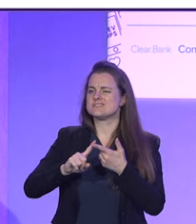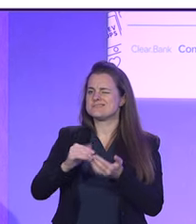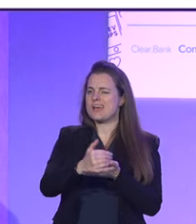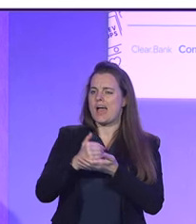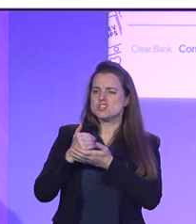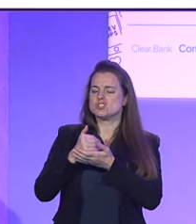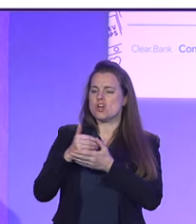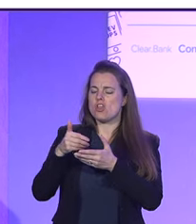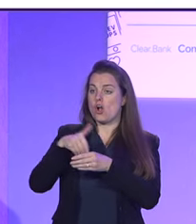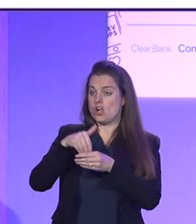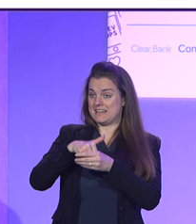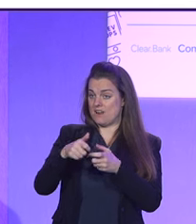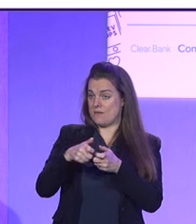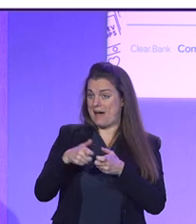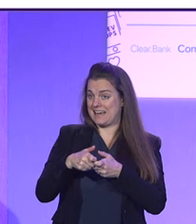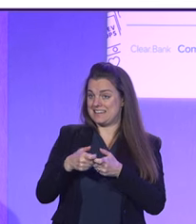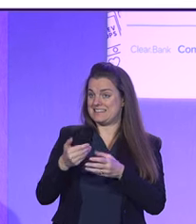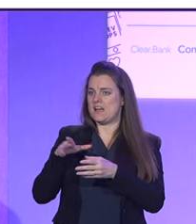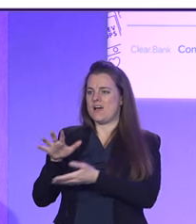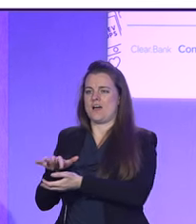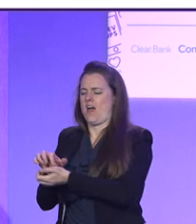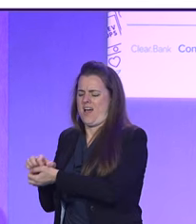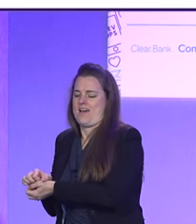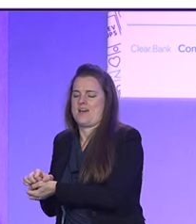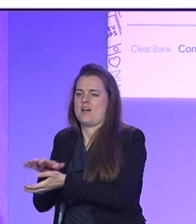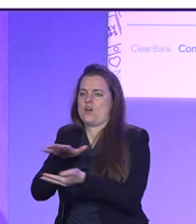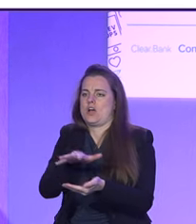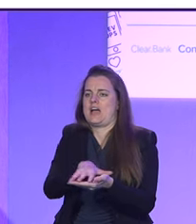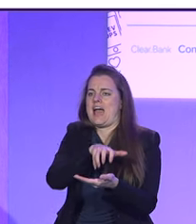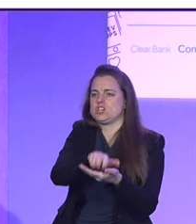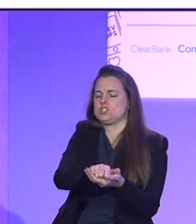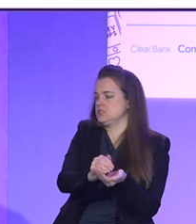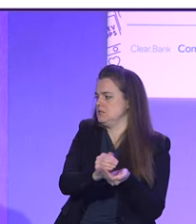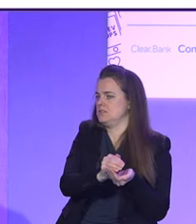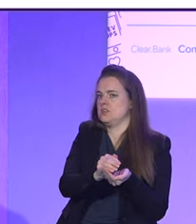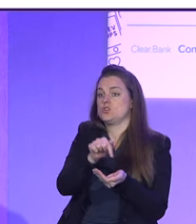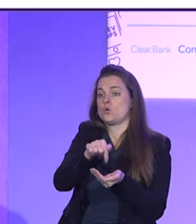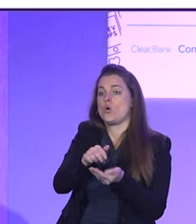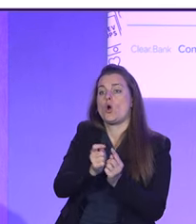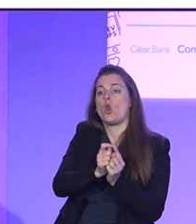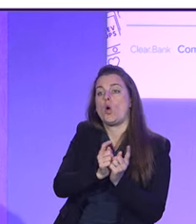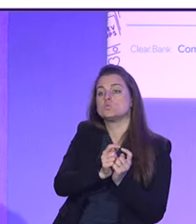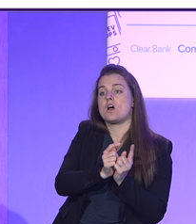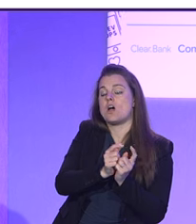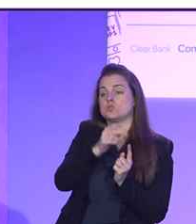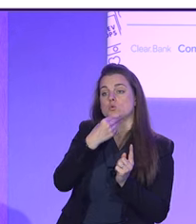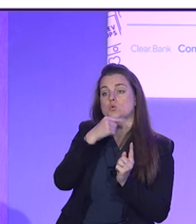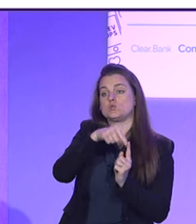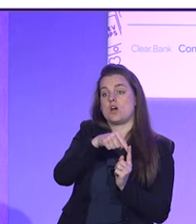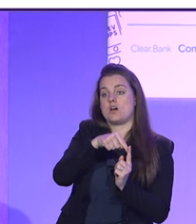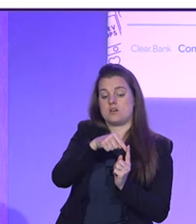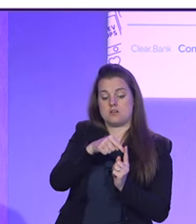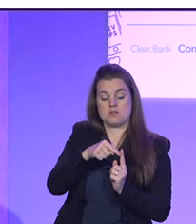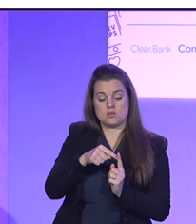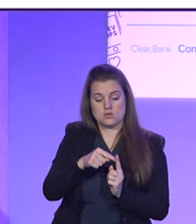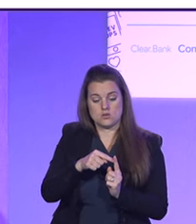the content of the bucket into a closer a region to the user, and you typically use services like